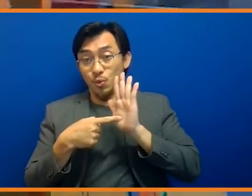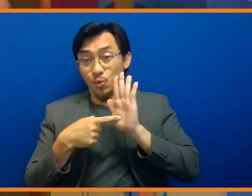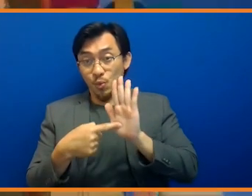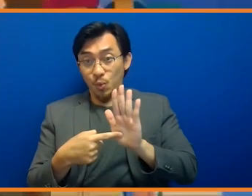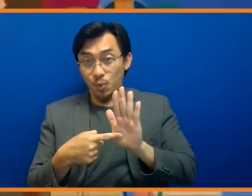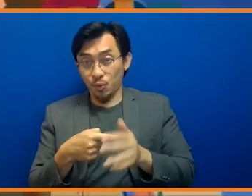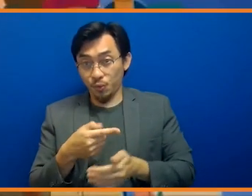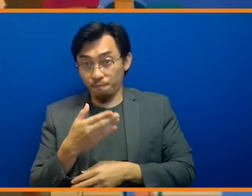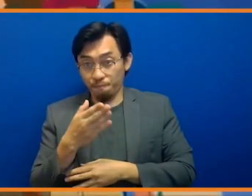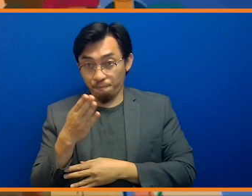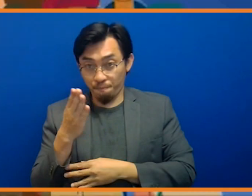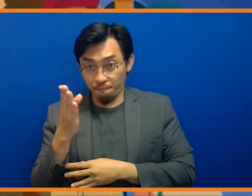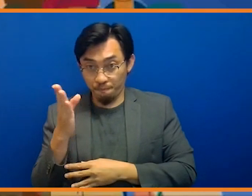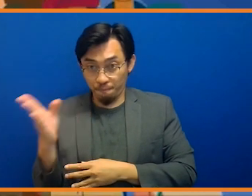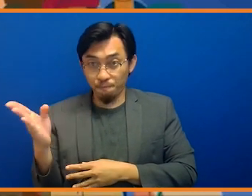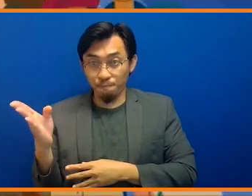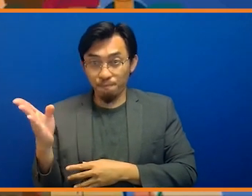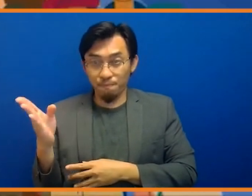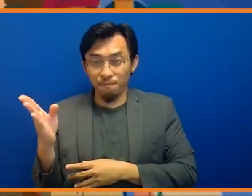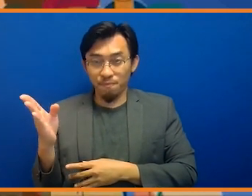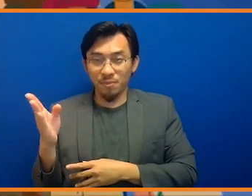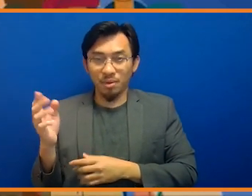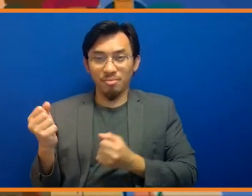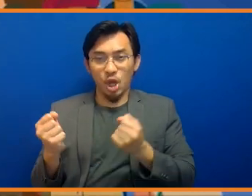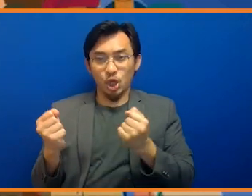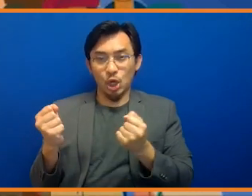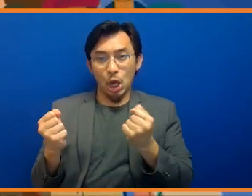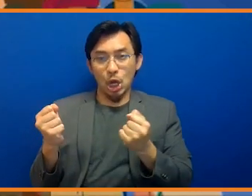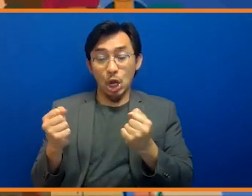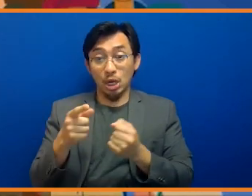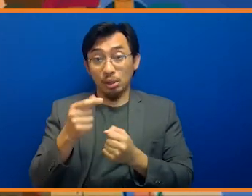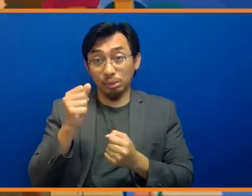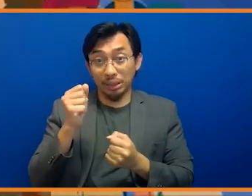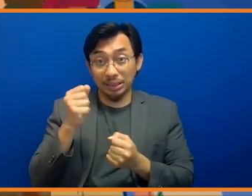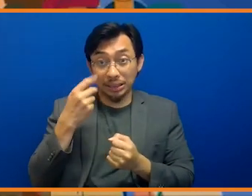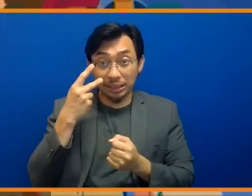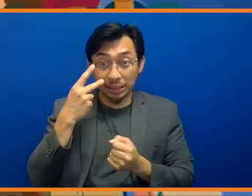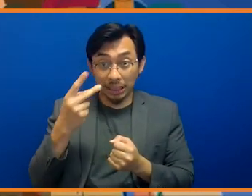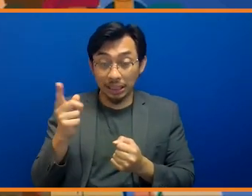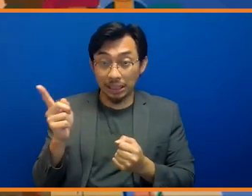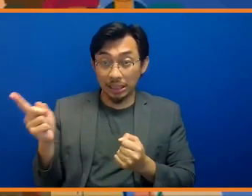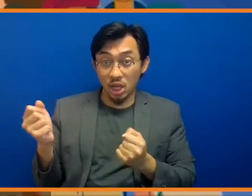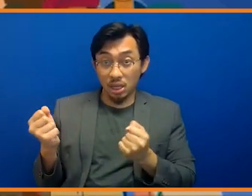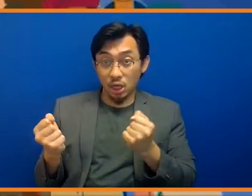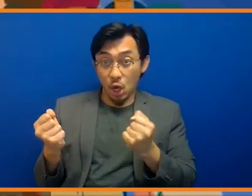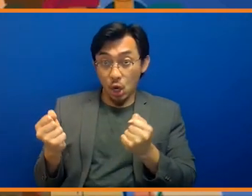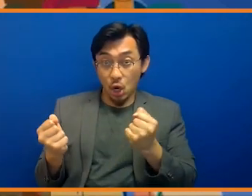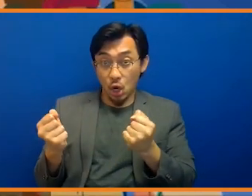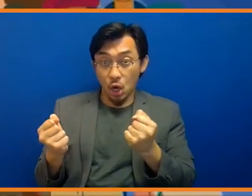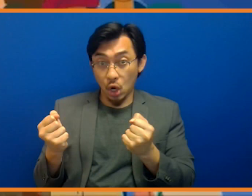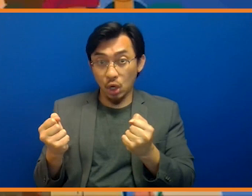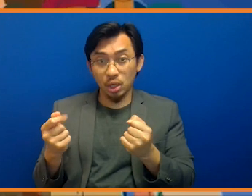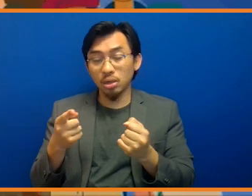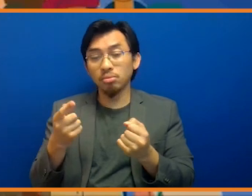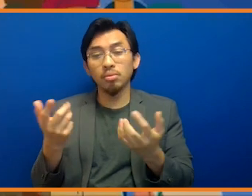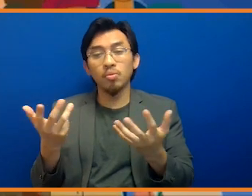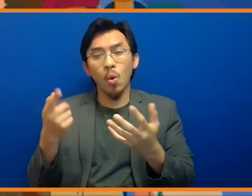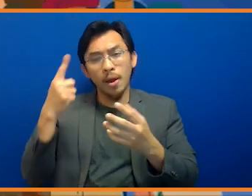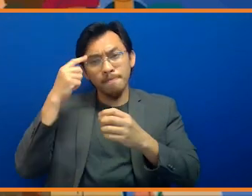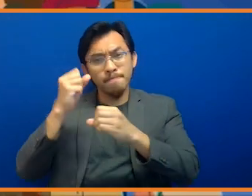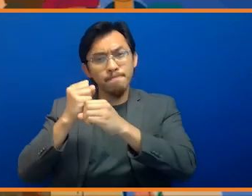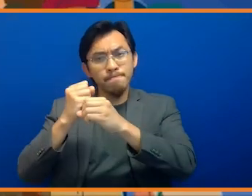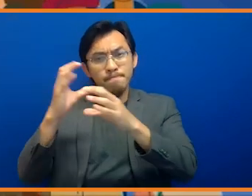one artifact of the car. If we see this car, what we